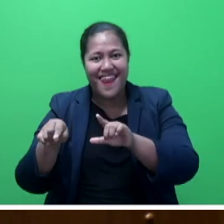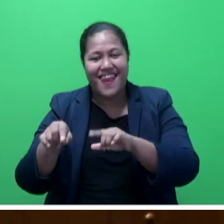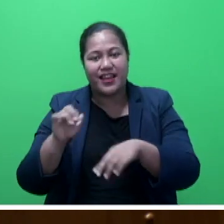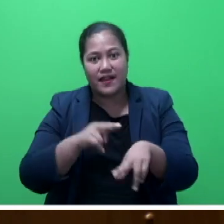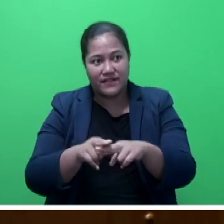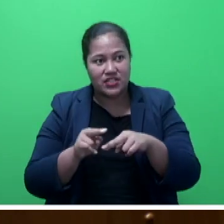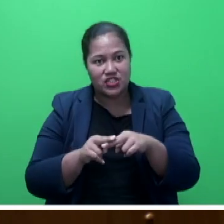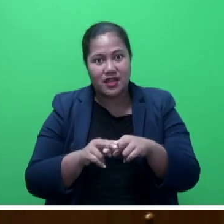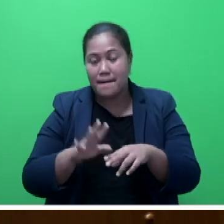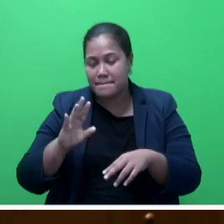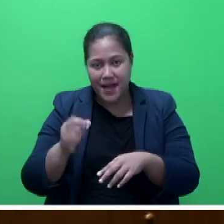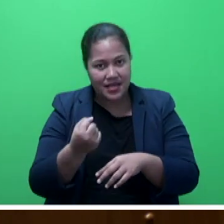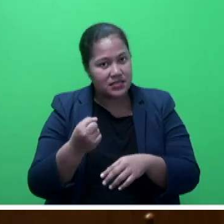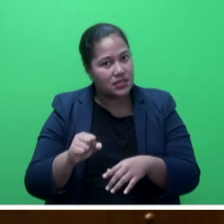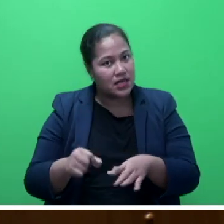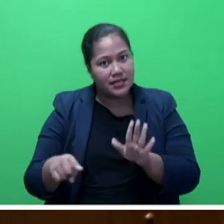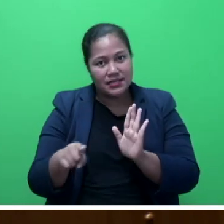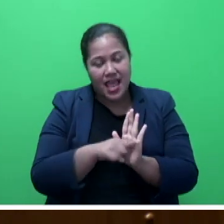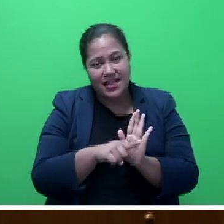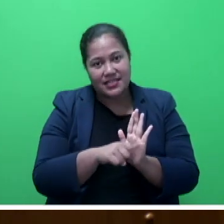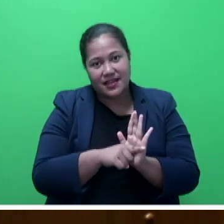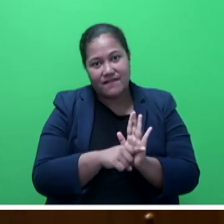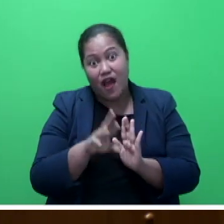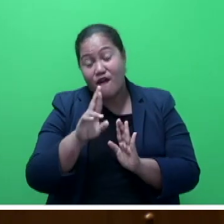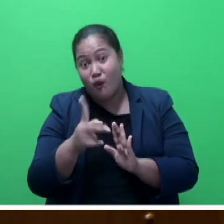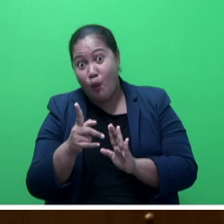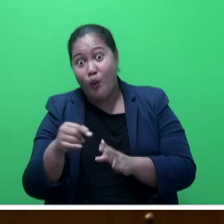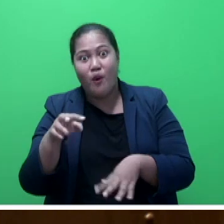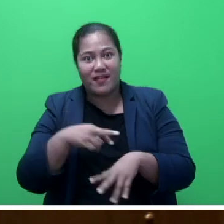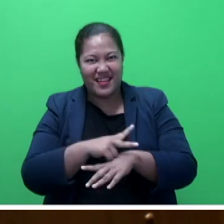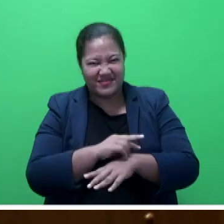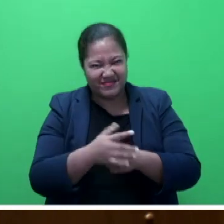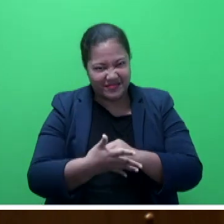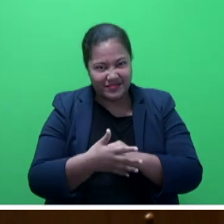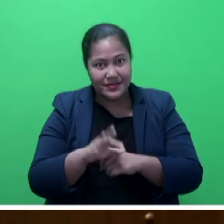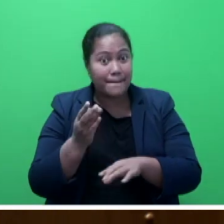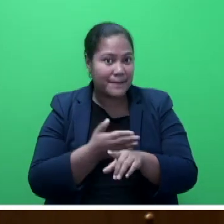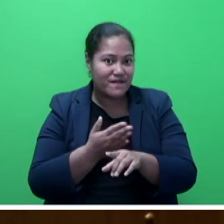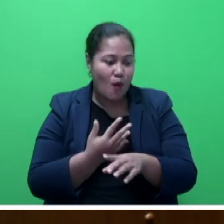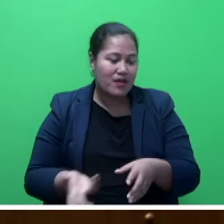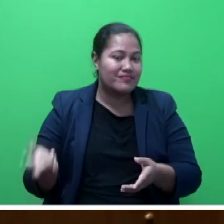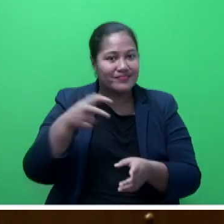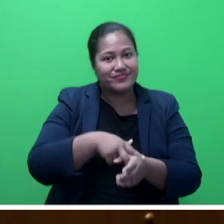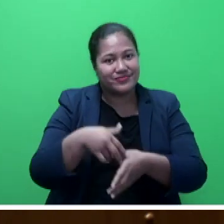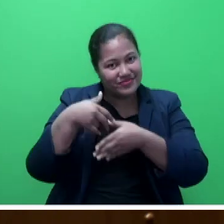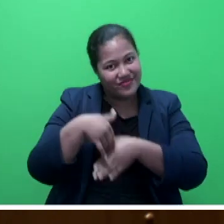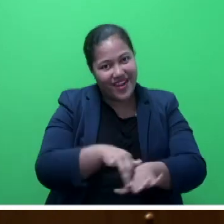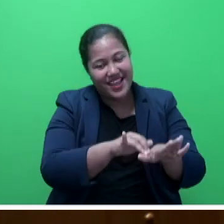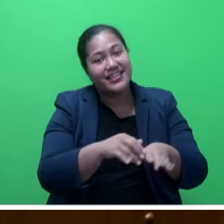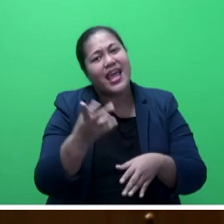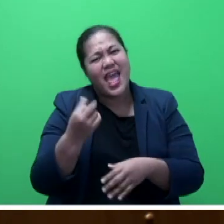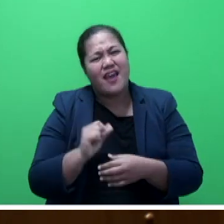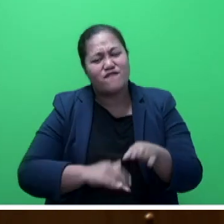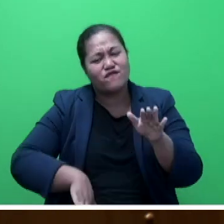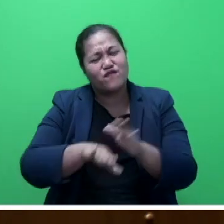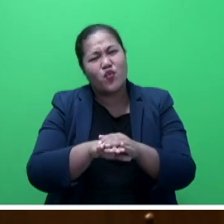must test negative for the virus prior to boarding a flight, spend the full 14-day period in quarantine, and